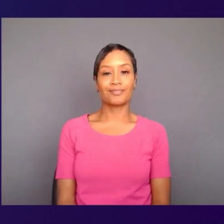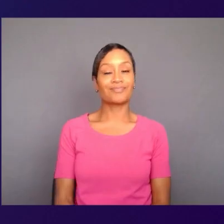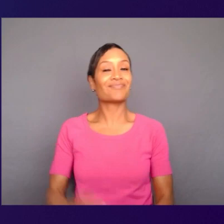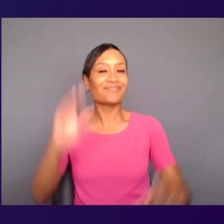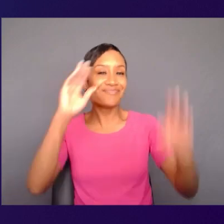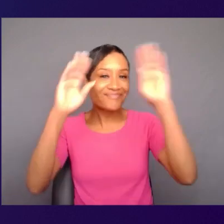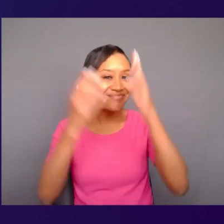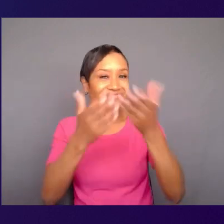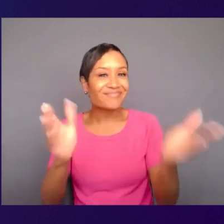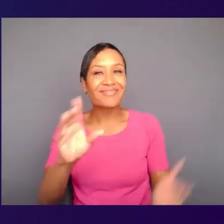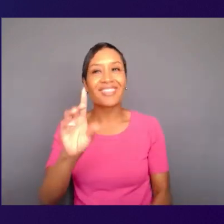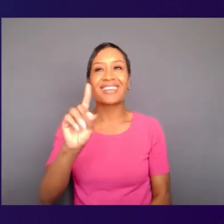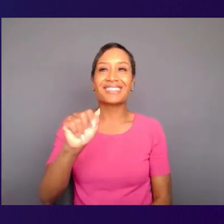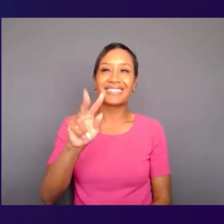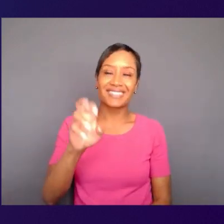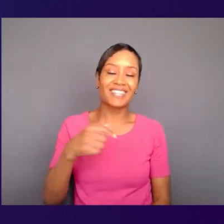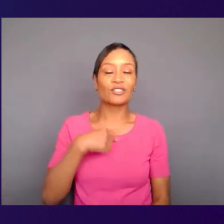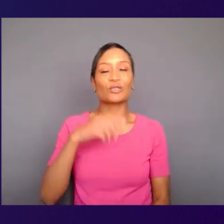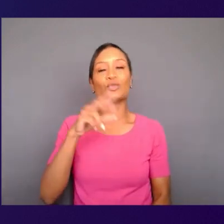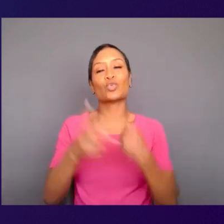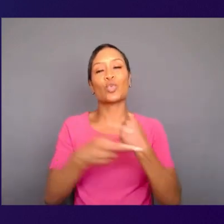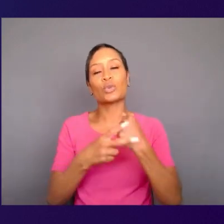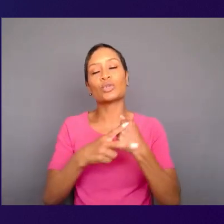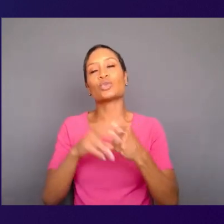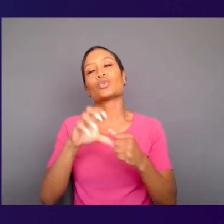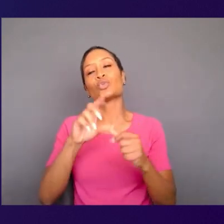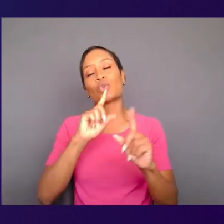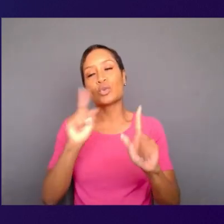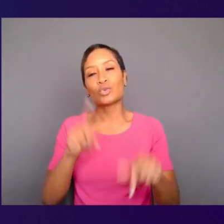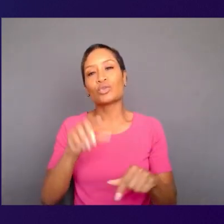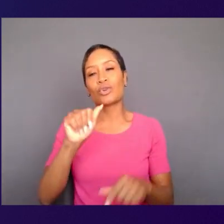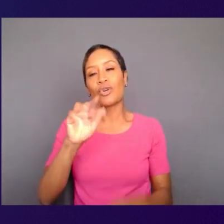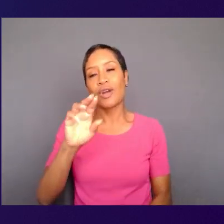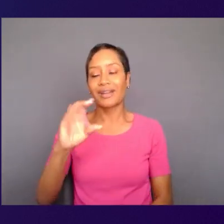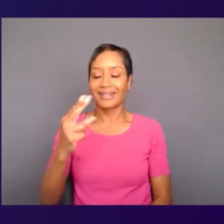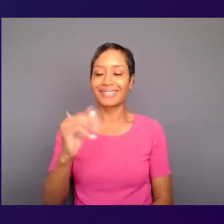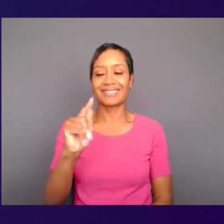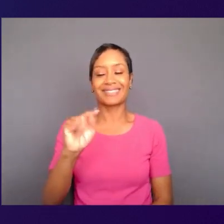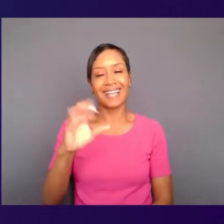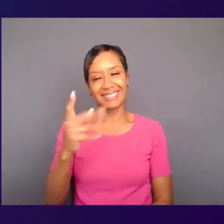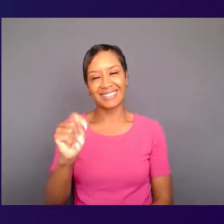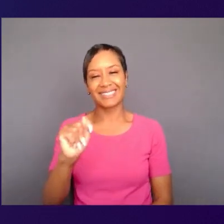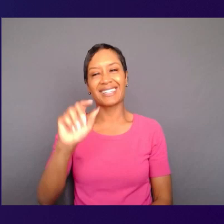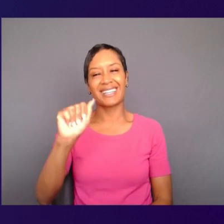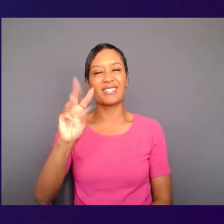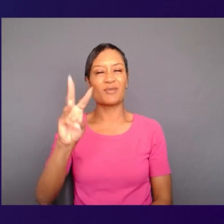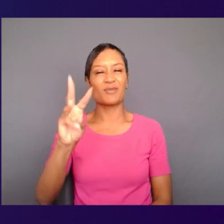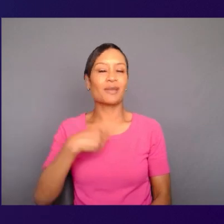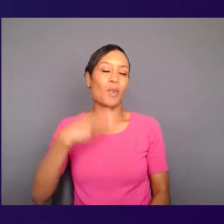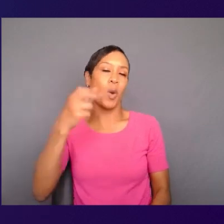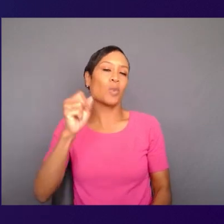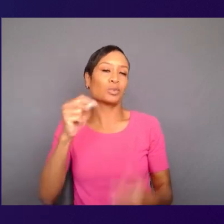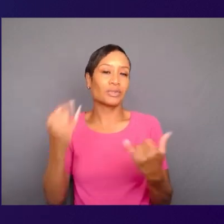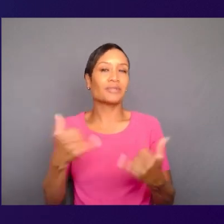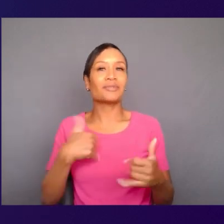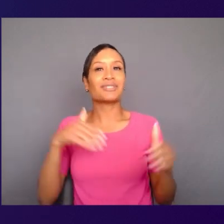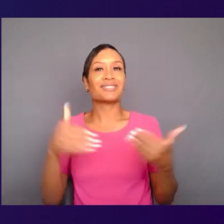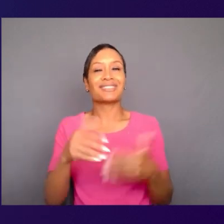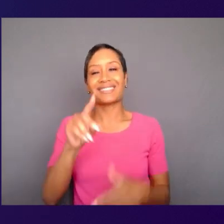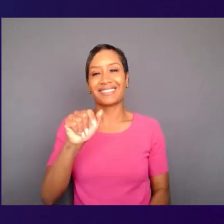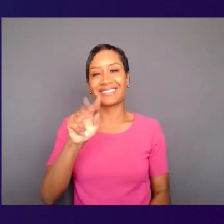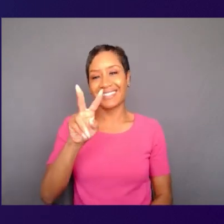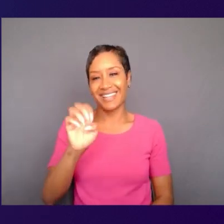everyone. David DeLuca again, Storage Solutions Architect at AWS, and also one of your hosts for today. I'd like to introduce Dave Falker,